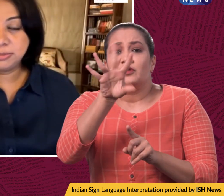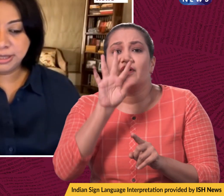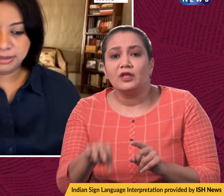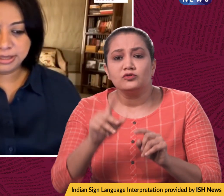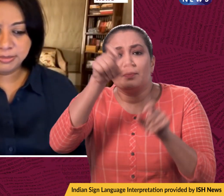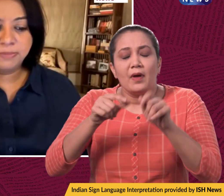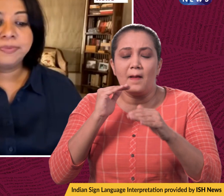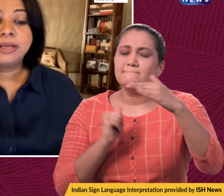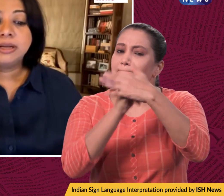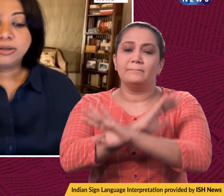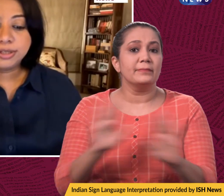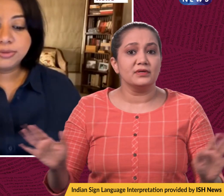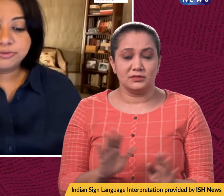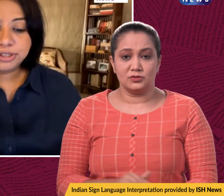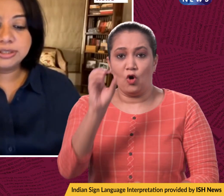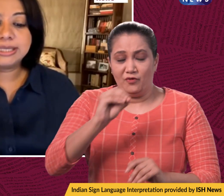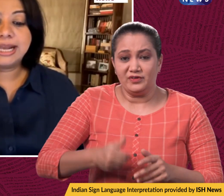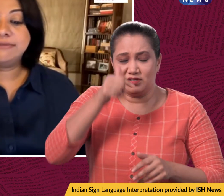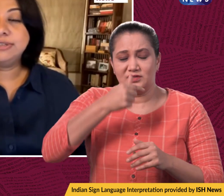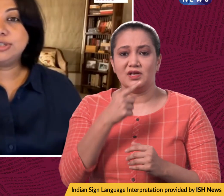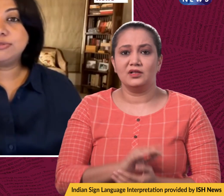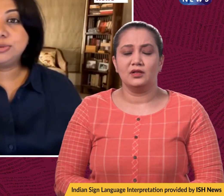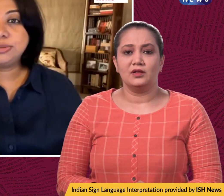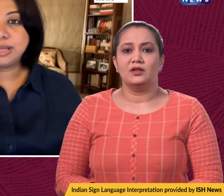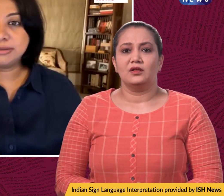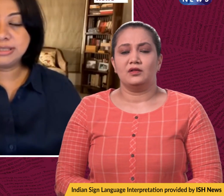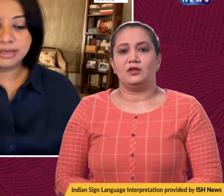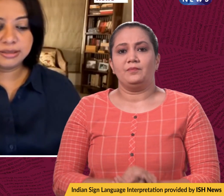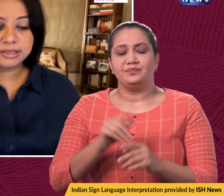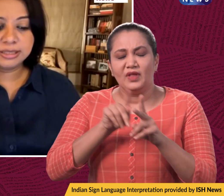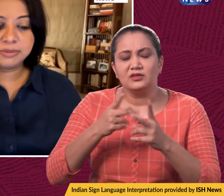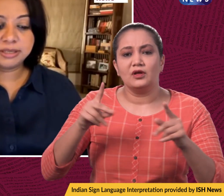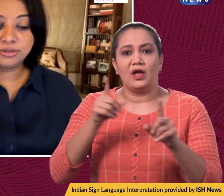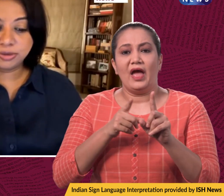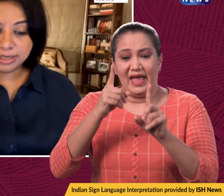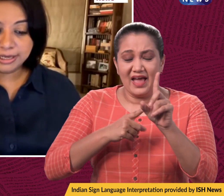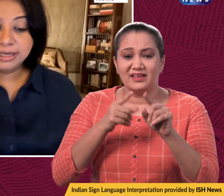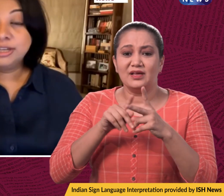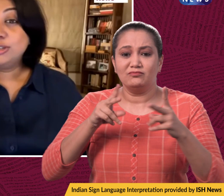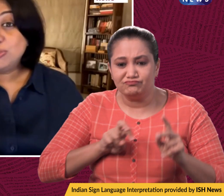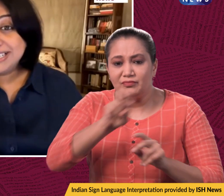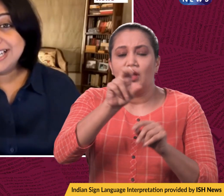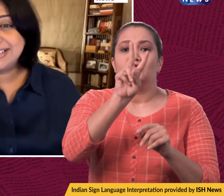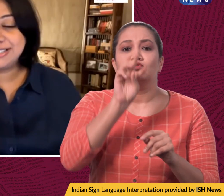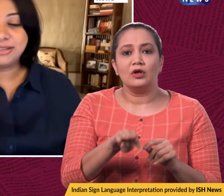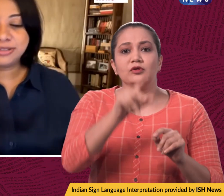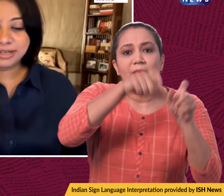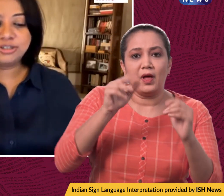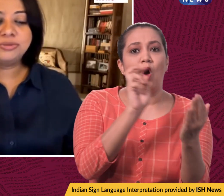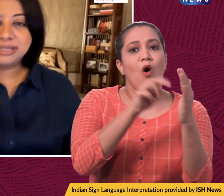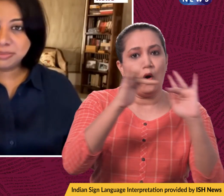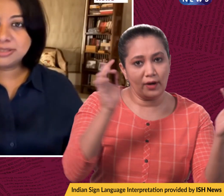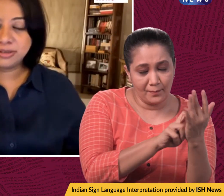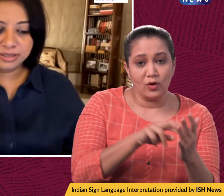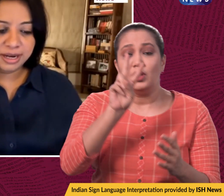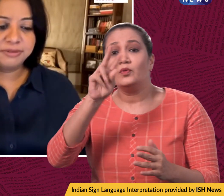people are going to be allowed anymore. According to officials, an average of 2,000 yatra slips are issued online, 28,000 are